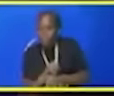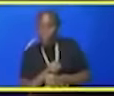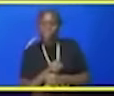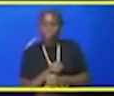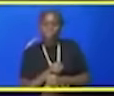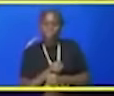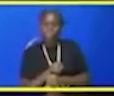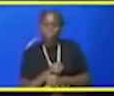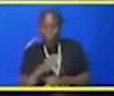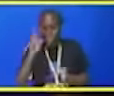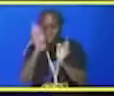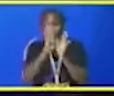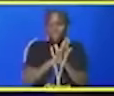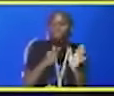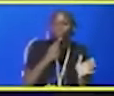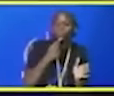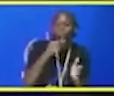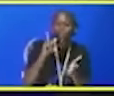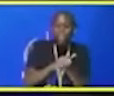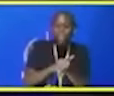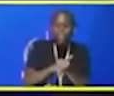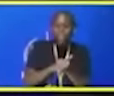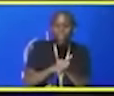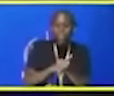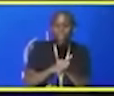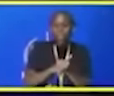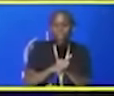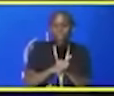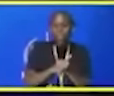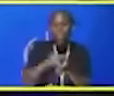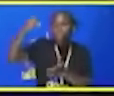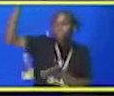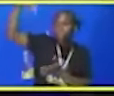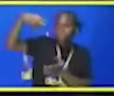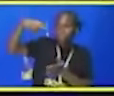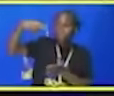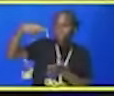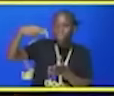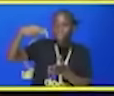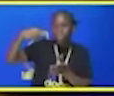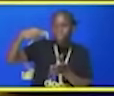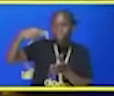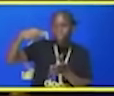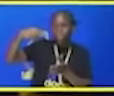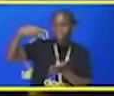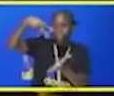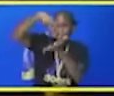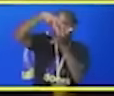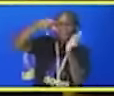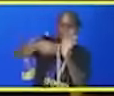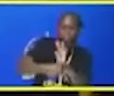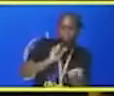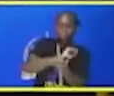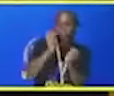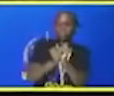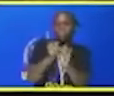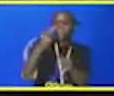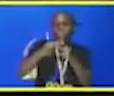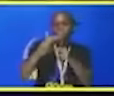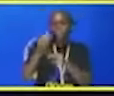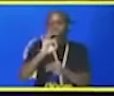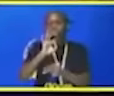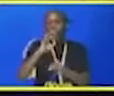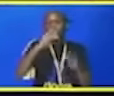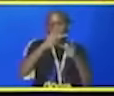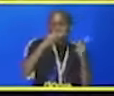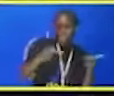the sun arose and he called the place Peniel. For I have seen God face to face and my life is preserved.